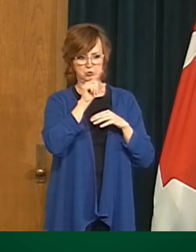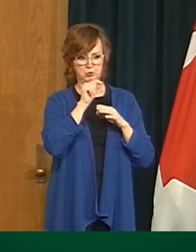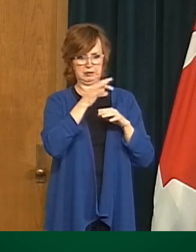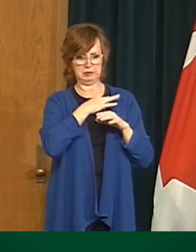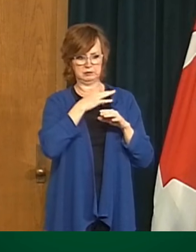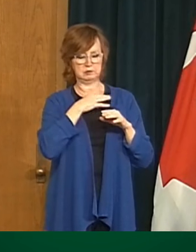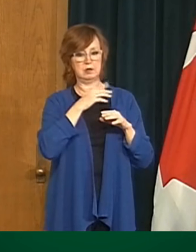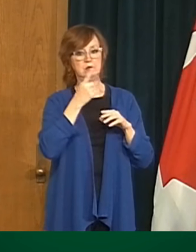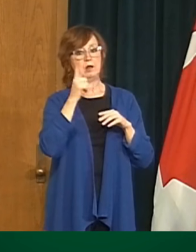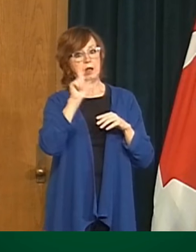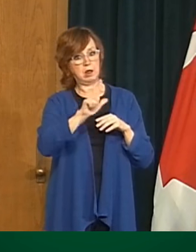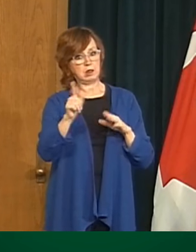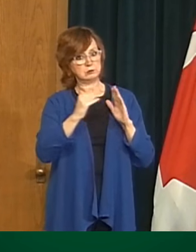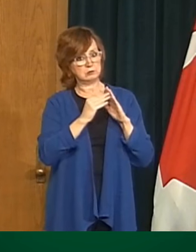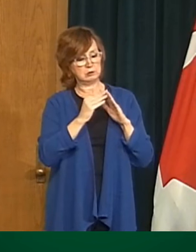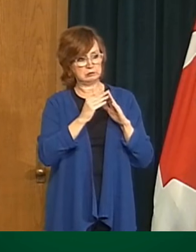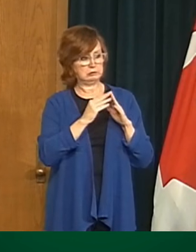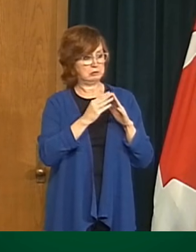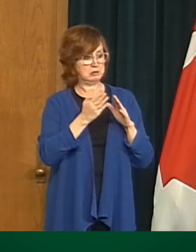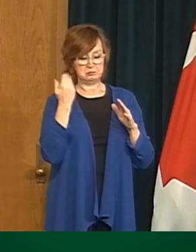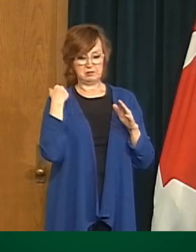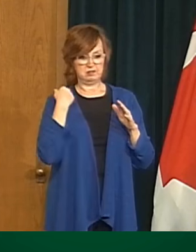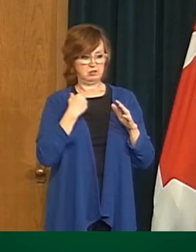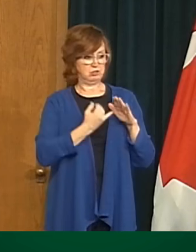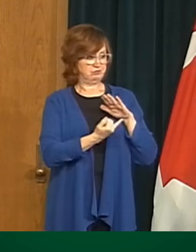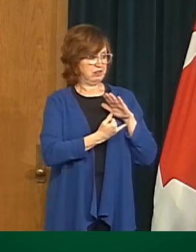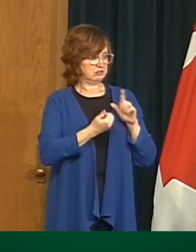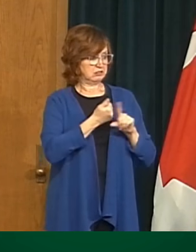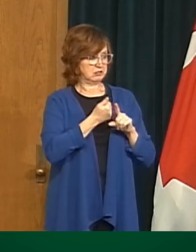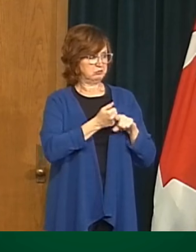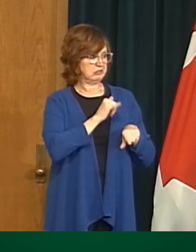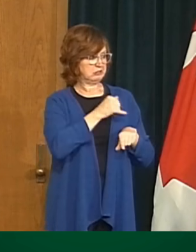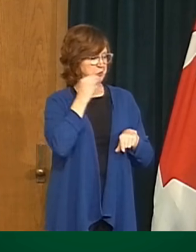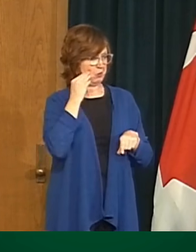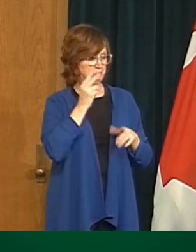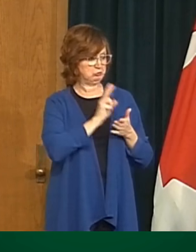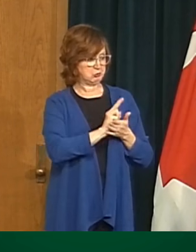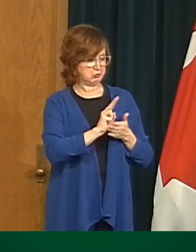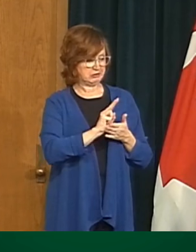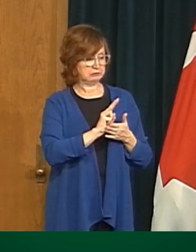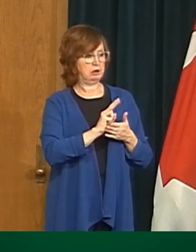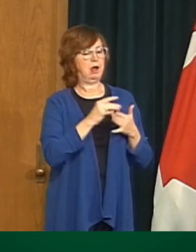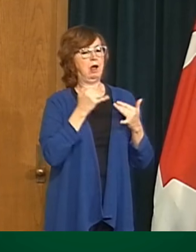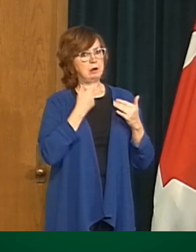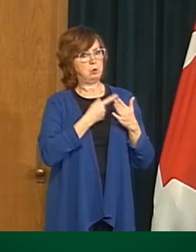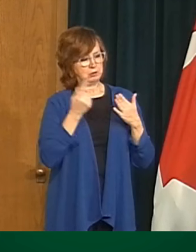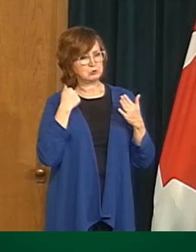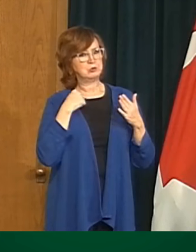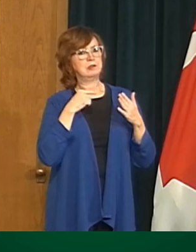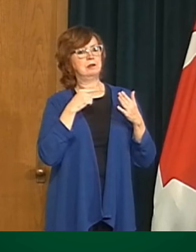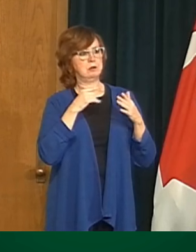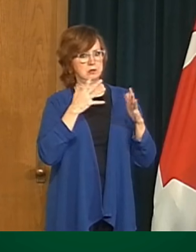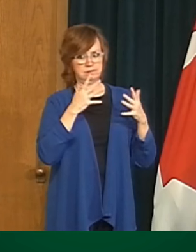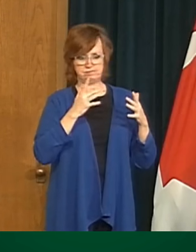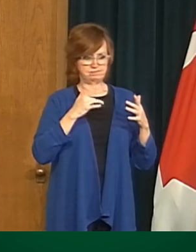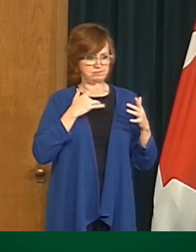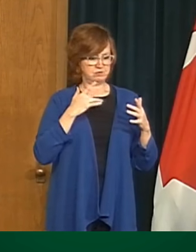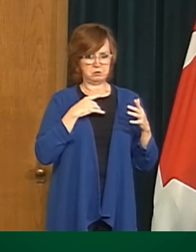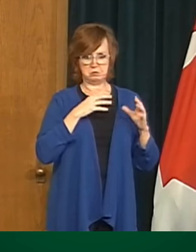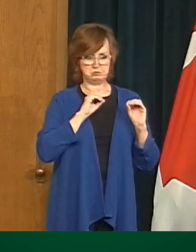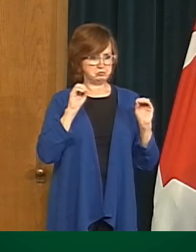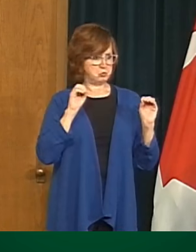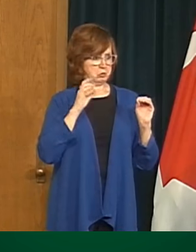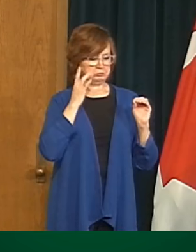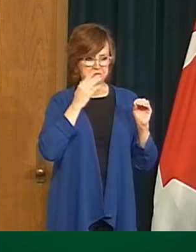example, that went back into service into the Loche community that were on self-quarantine. We're seeing